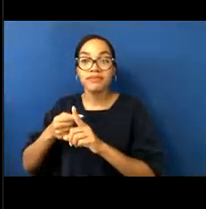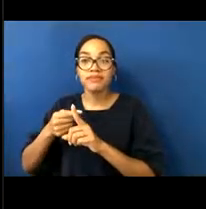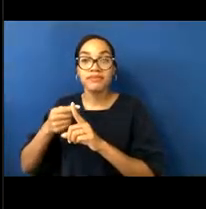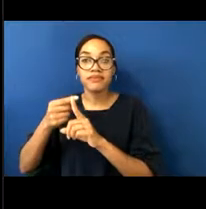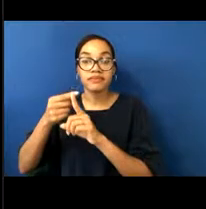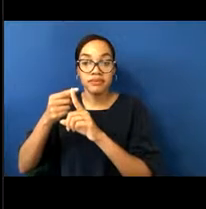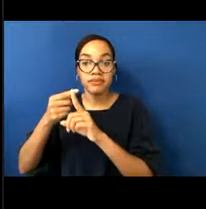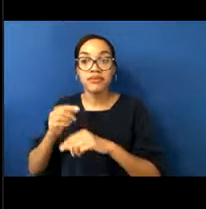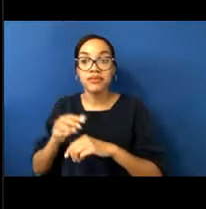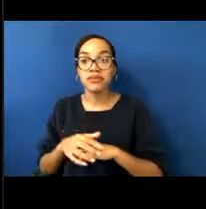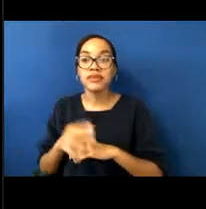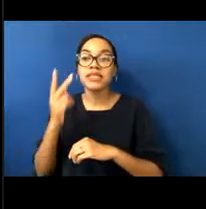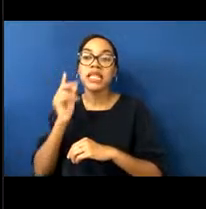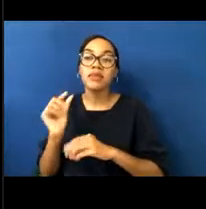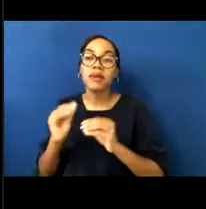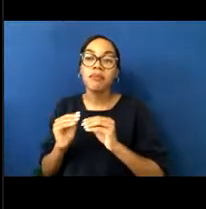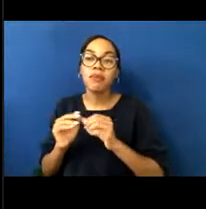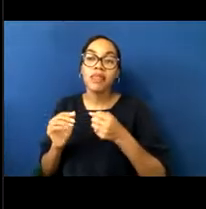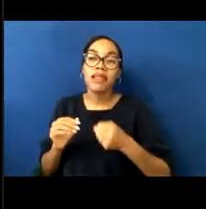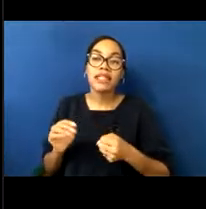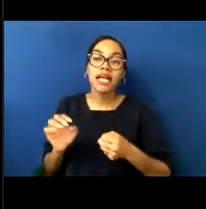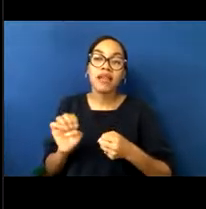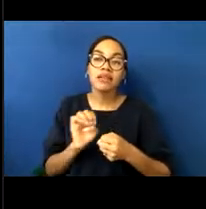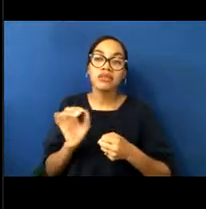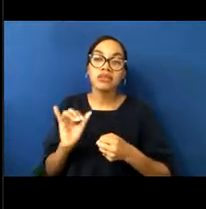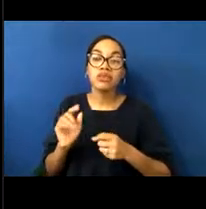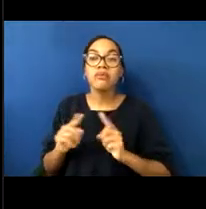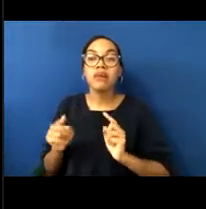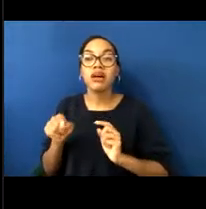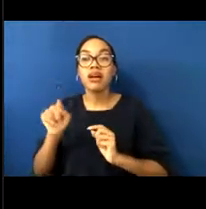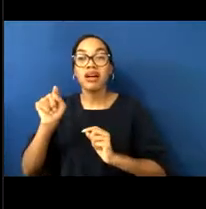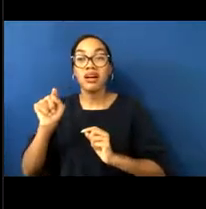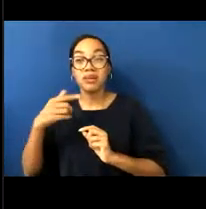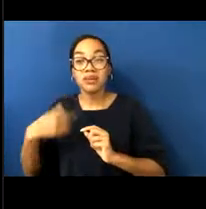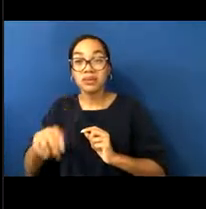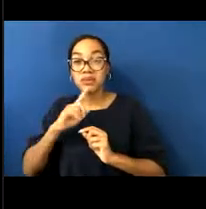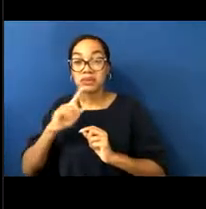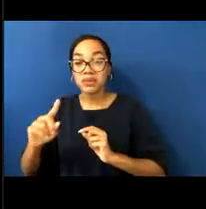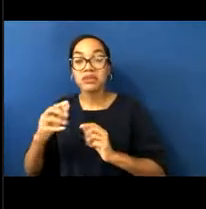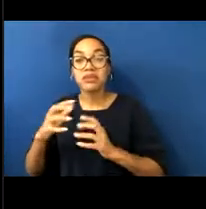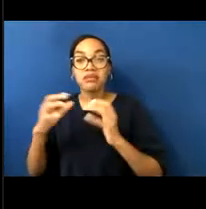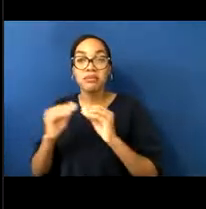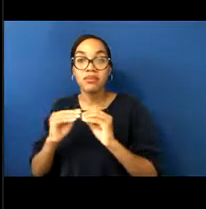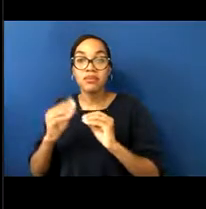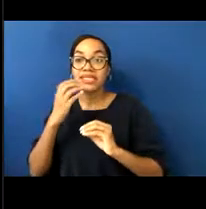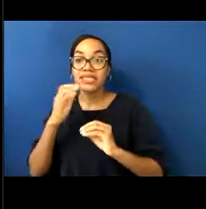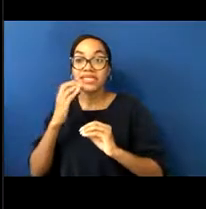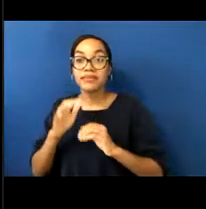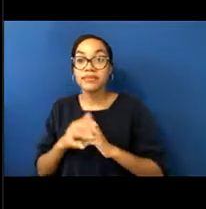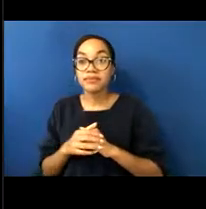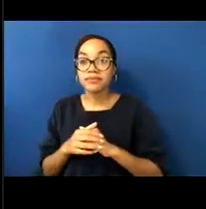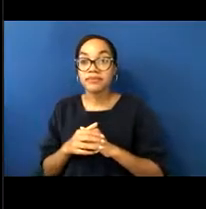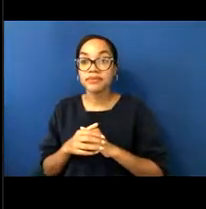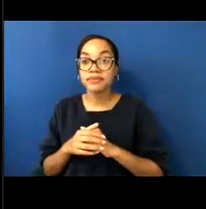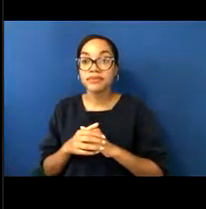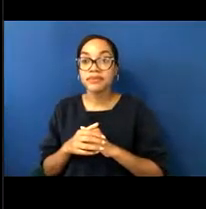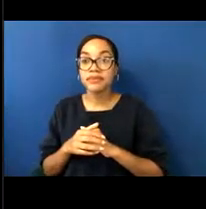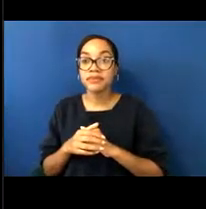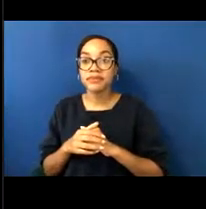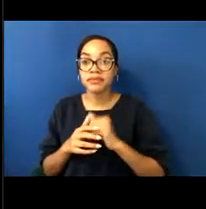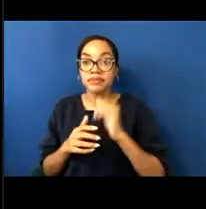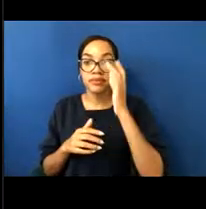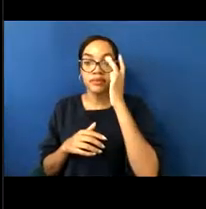well. But the oceans are absorbing a lot of this excess heat that's being generated. If you can toggle to the right arrow, please.